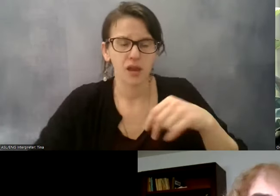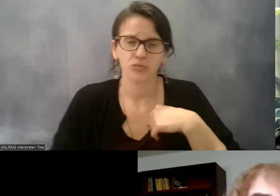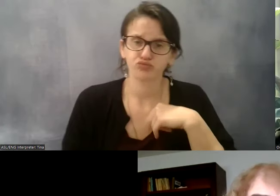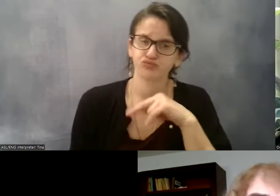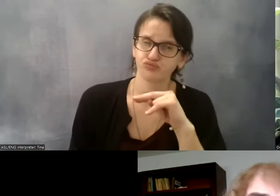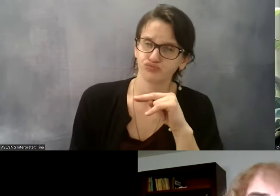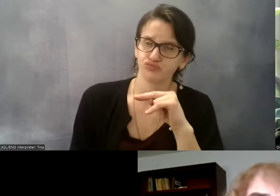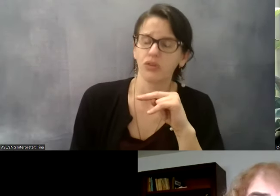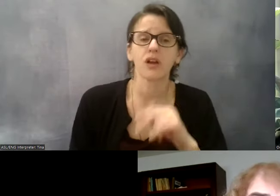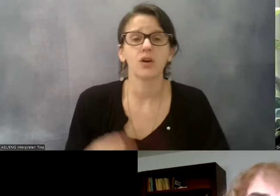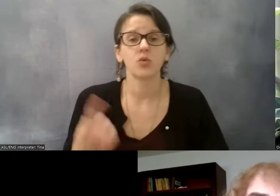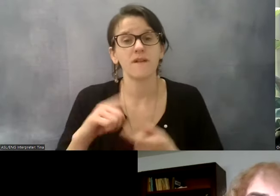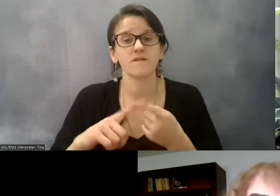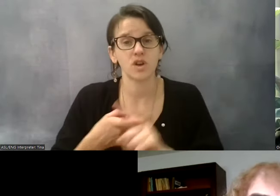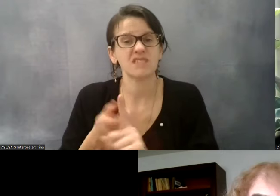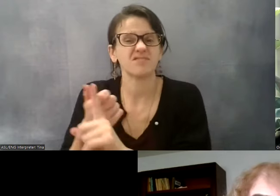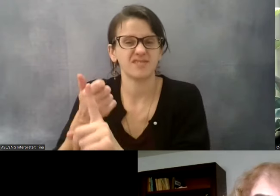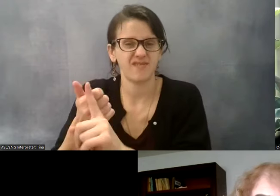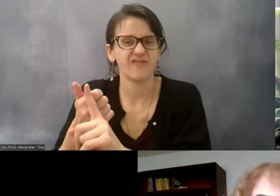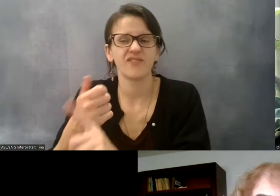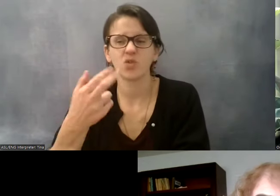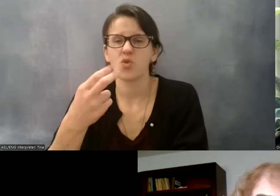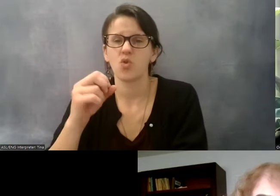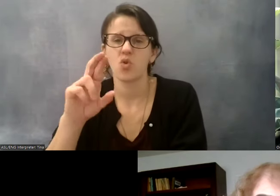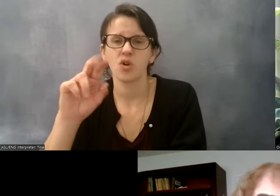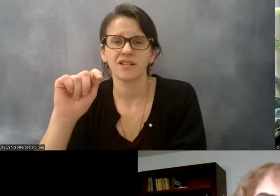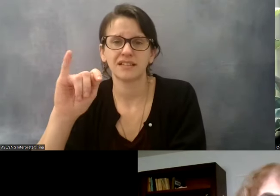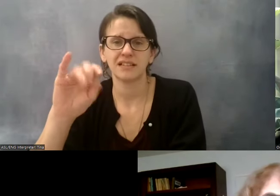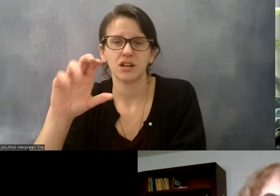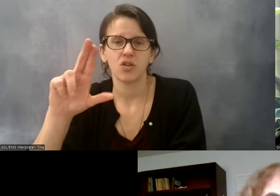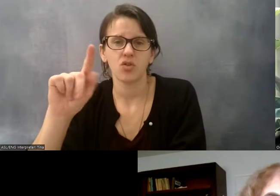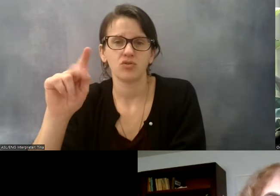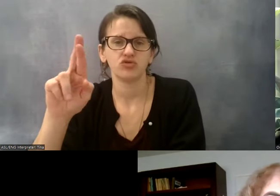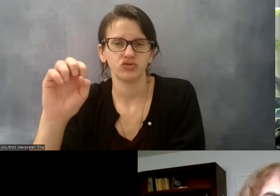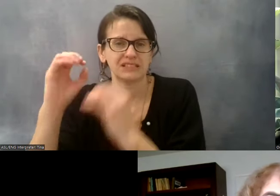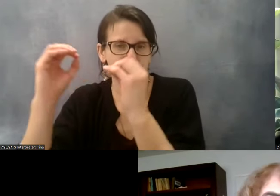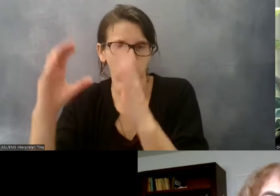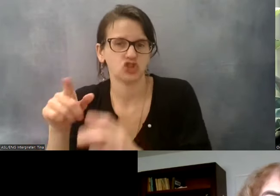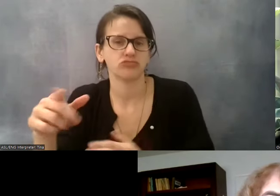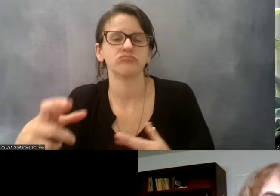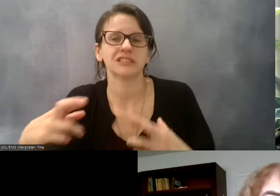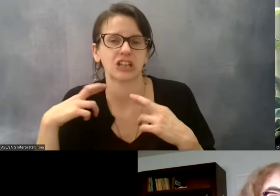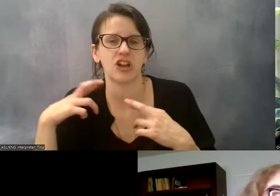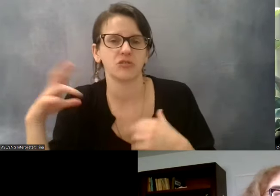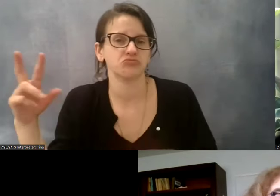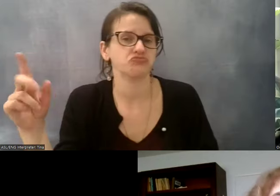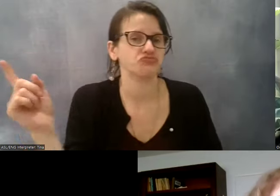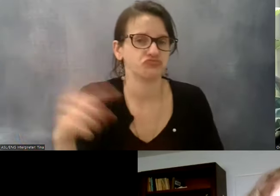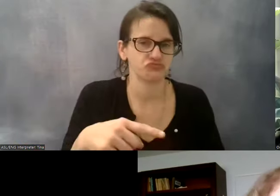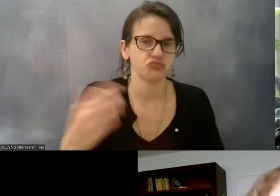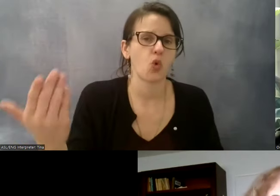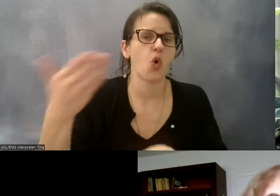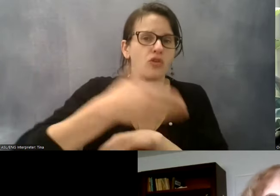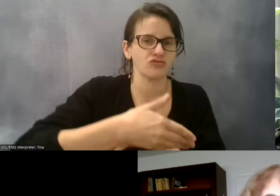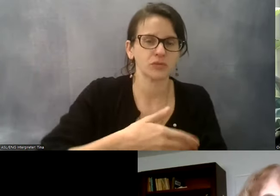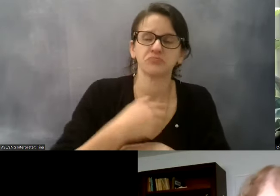friend who's a retired horticulture teacher come over, tell me, she said that exactly that to me. You can't do that. I had her look at